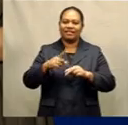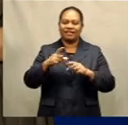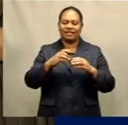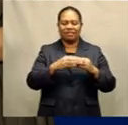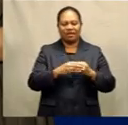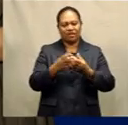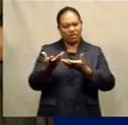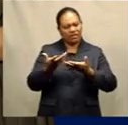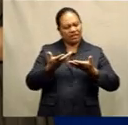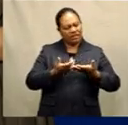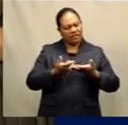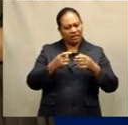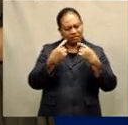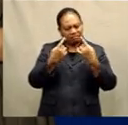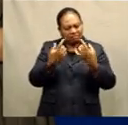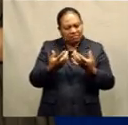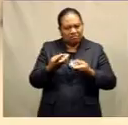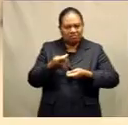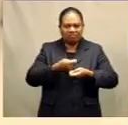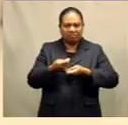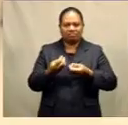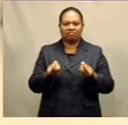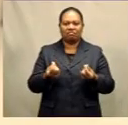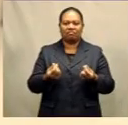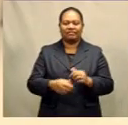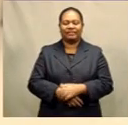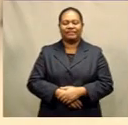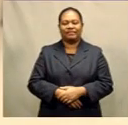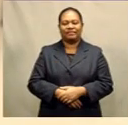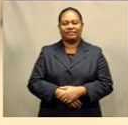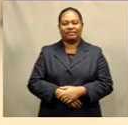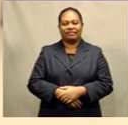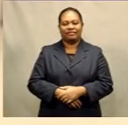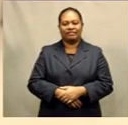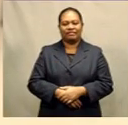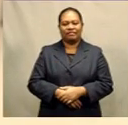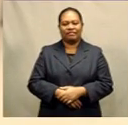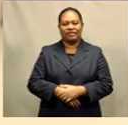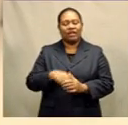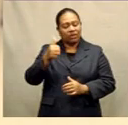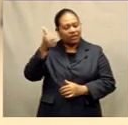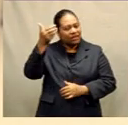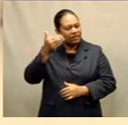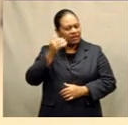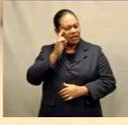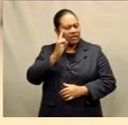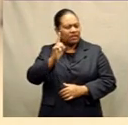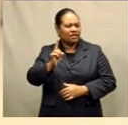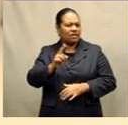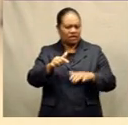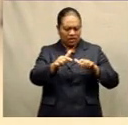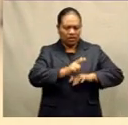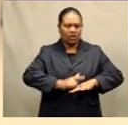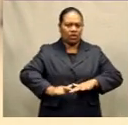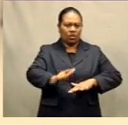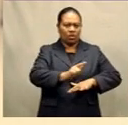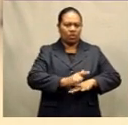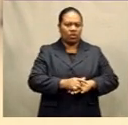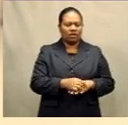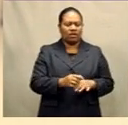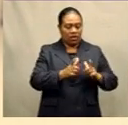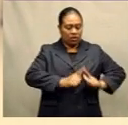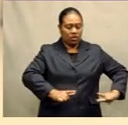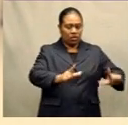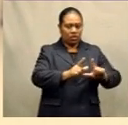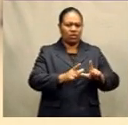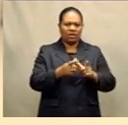to give us the latest figures from the money market. Good evening. Looking at the latest on our local South Pacific Stock